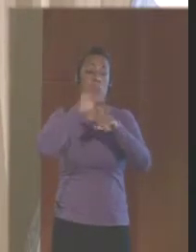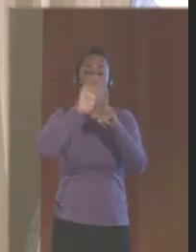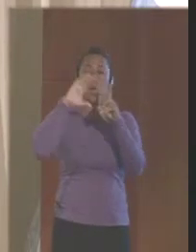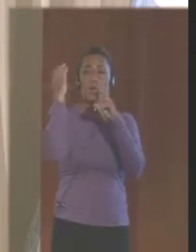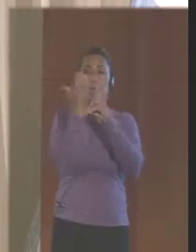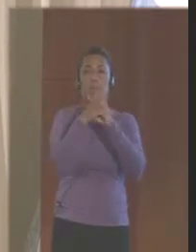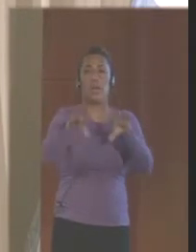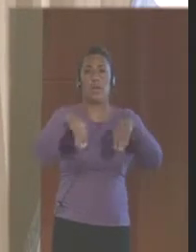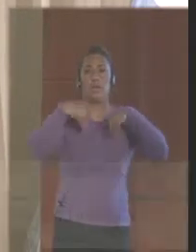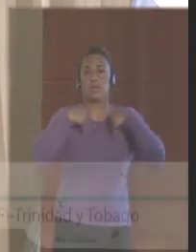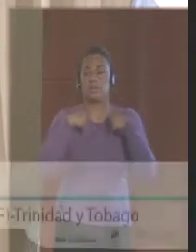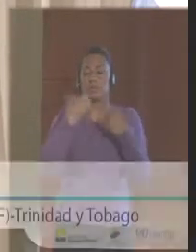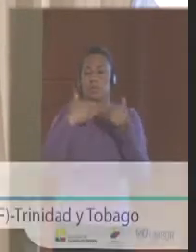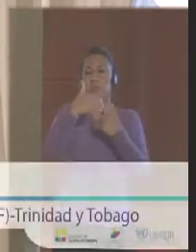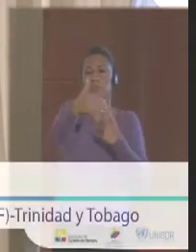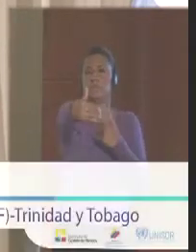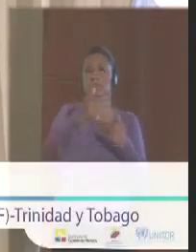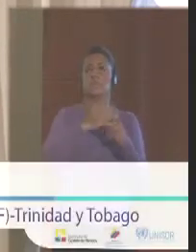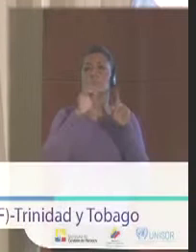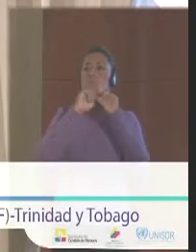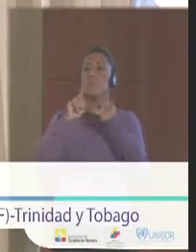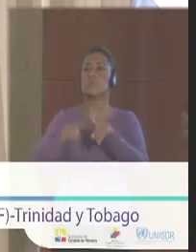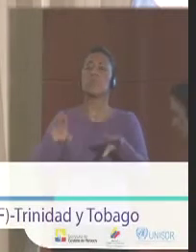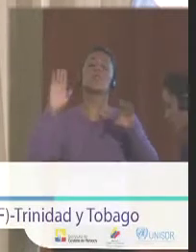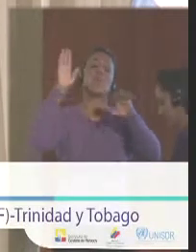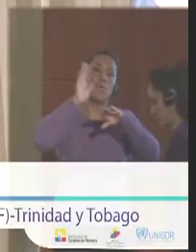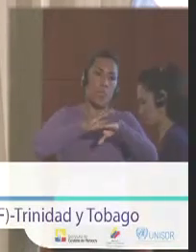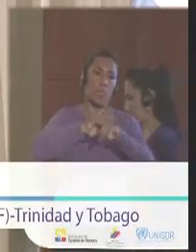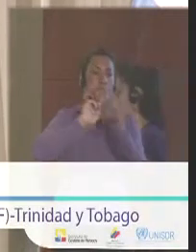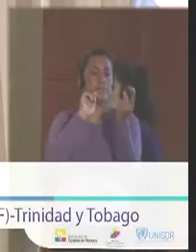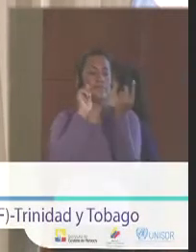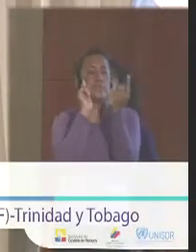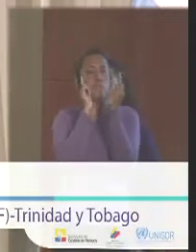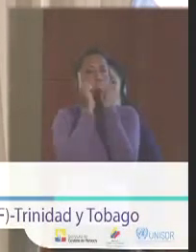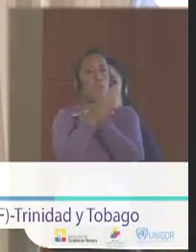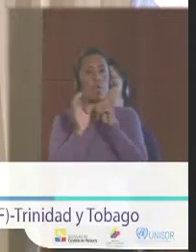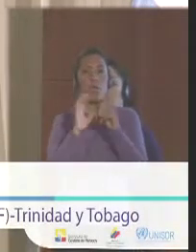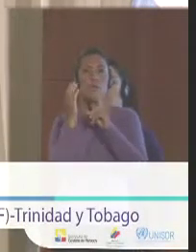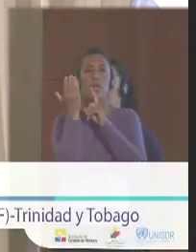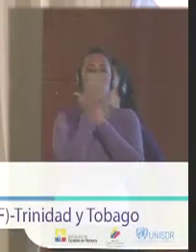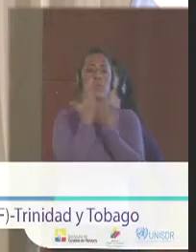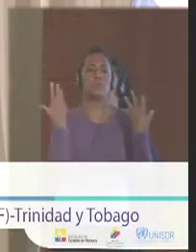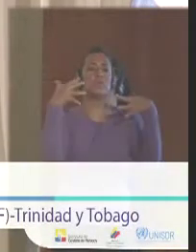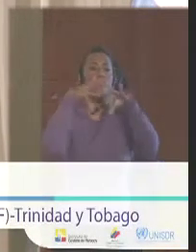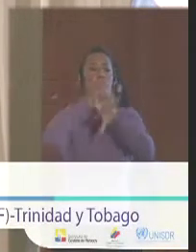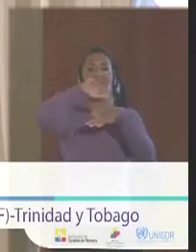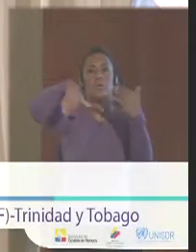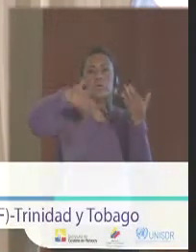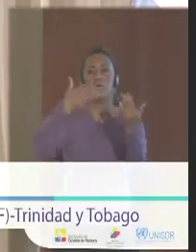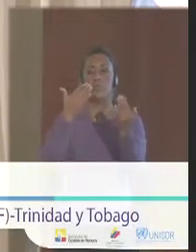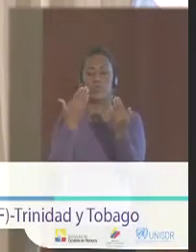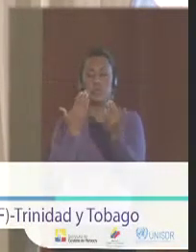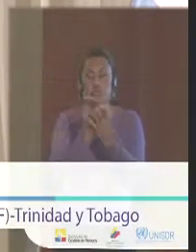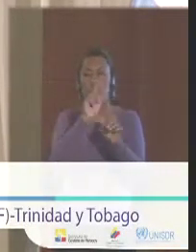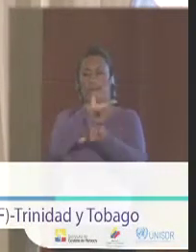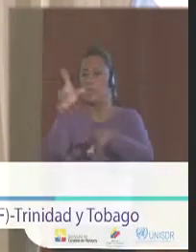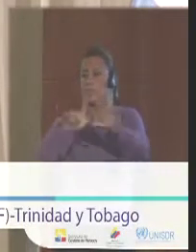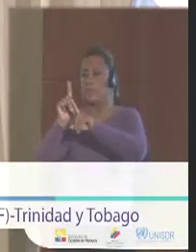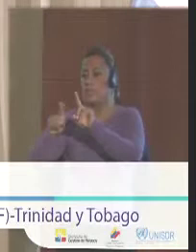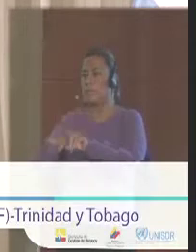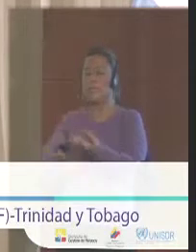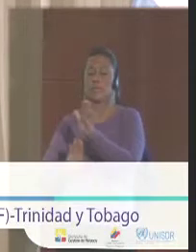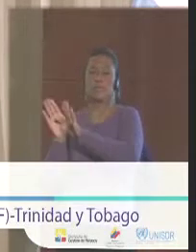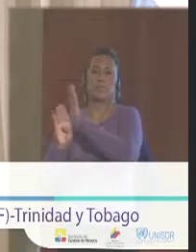change through integration with all sectors of national development from the point of view of